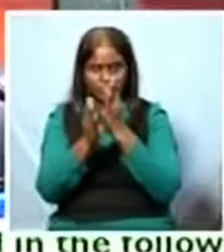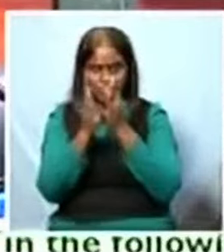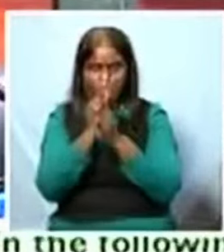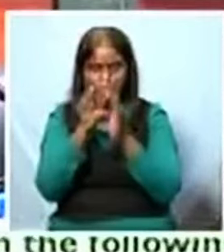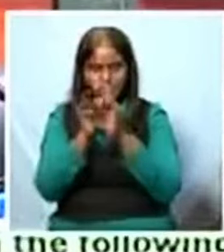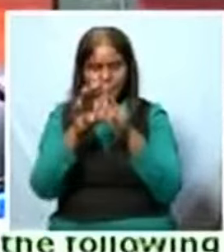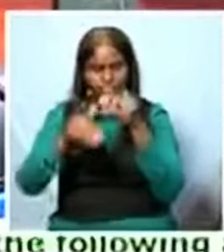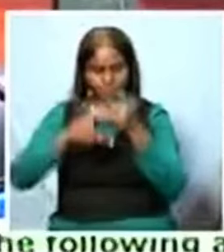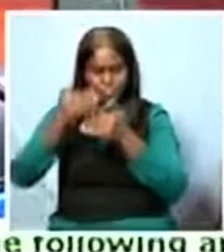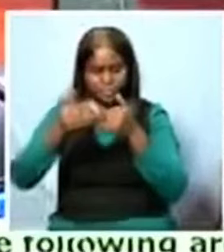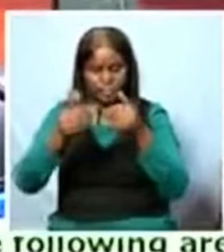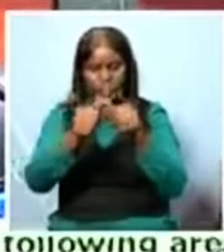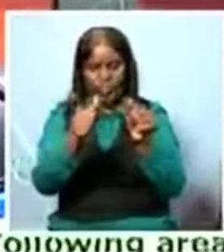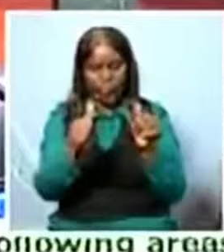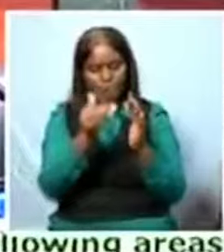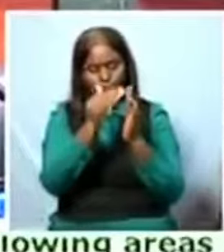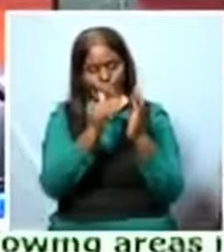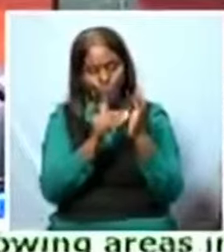the following areas: